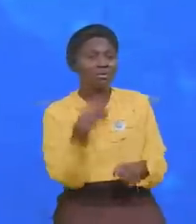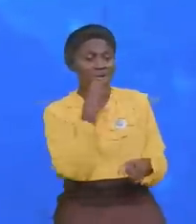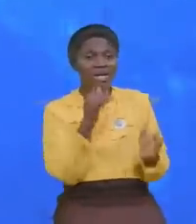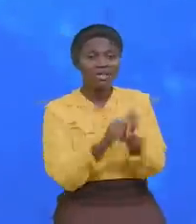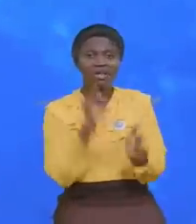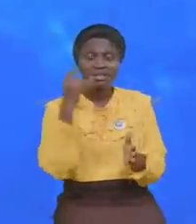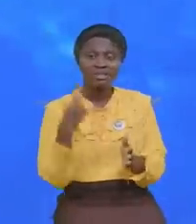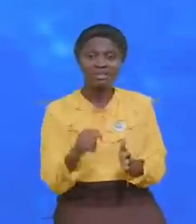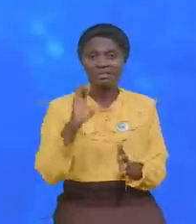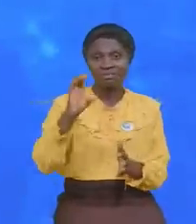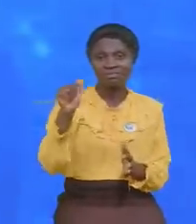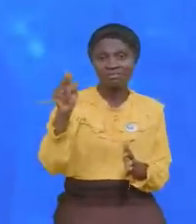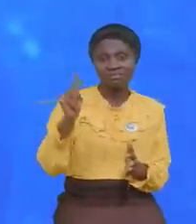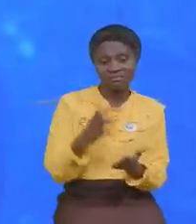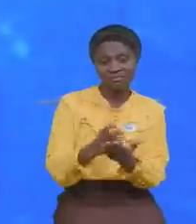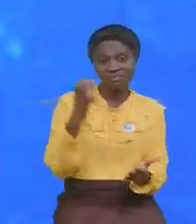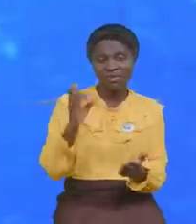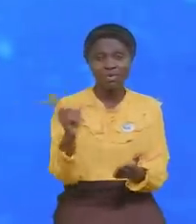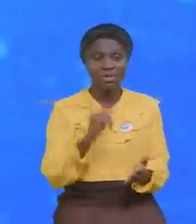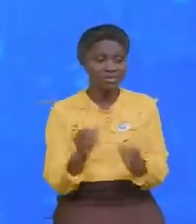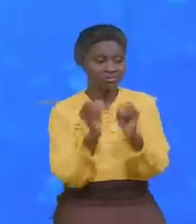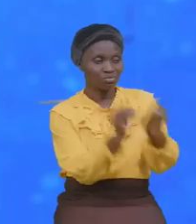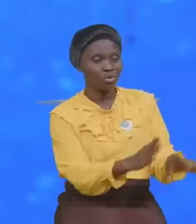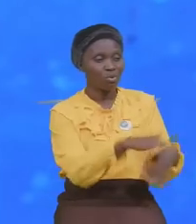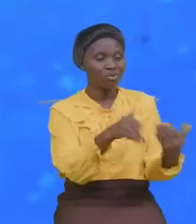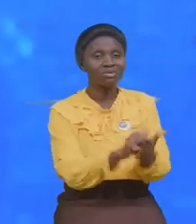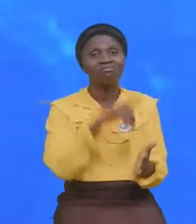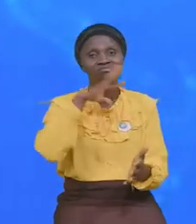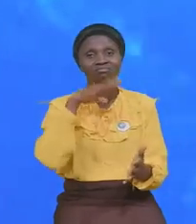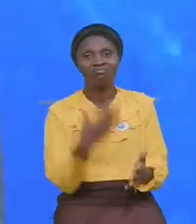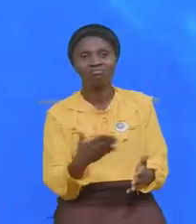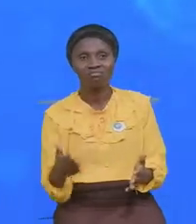dropped all that garbage.